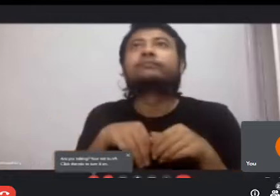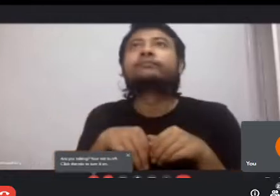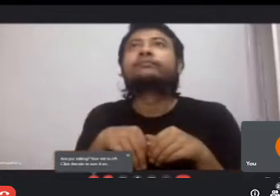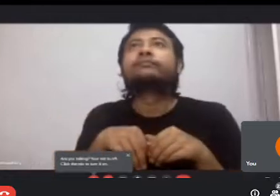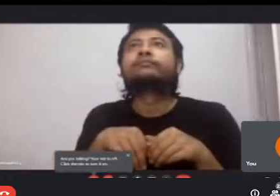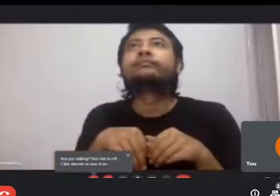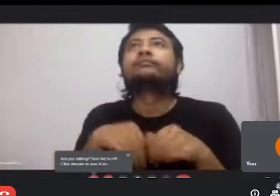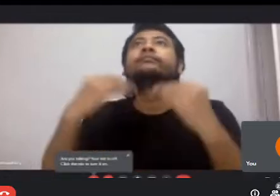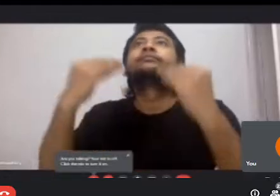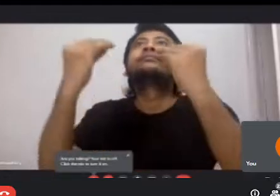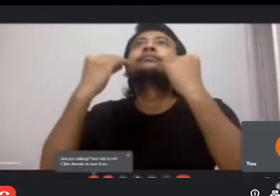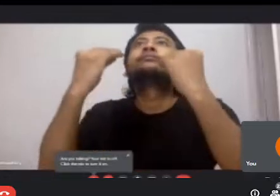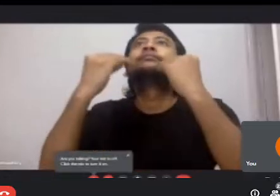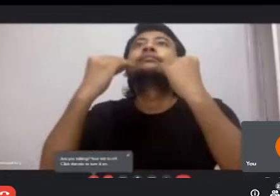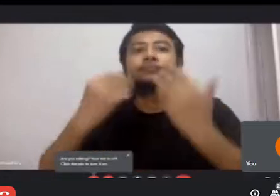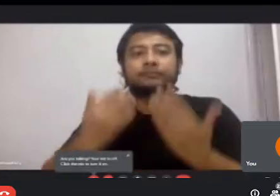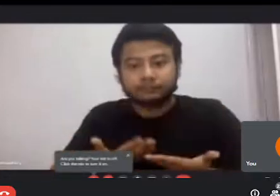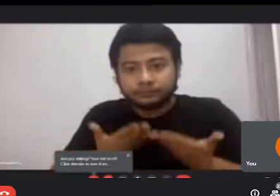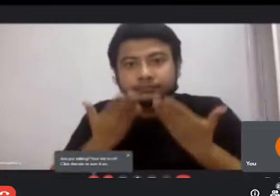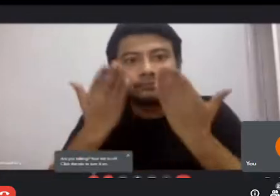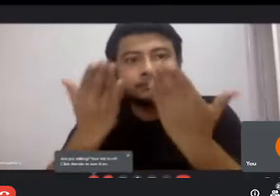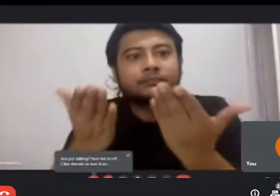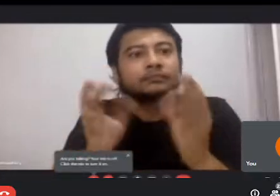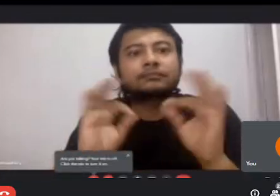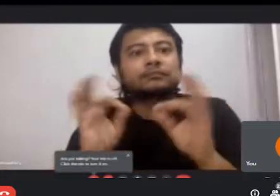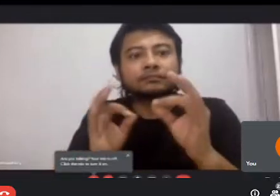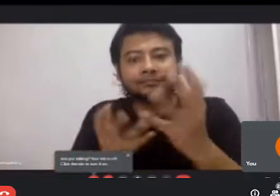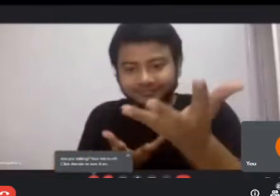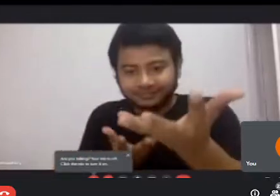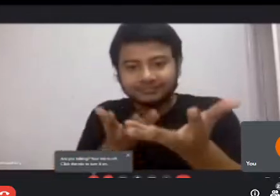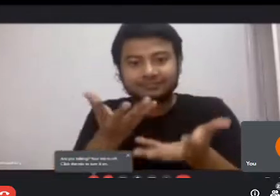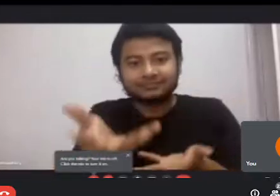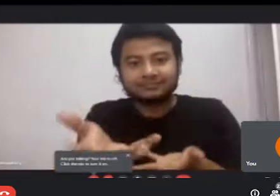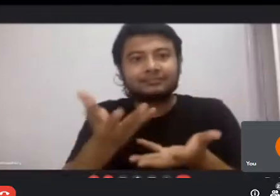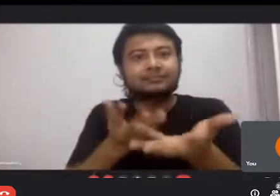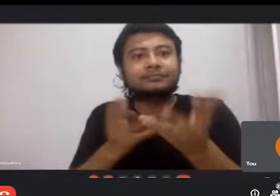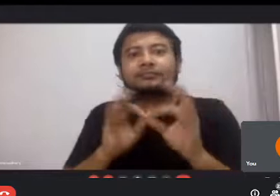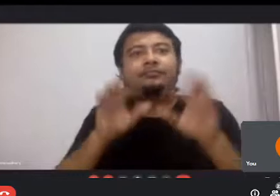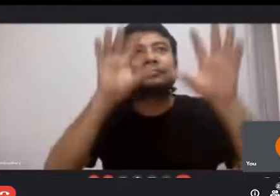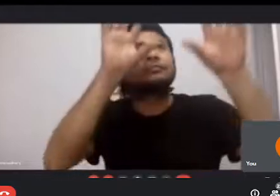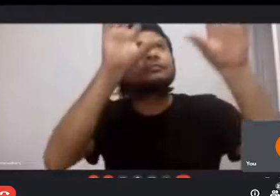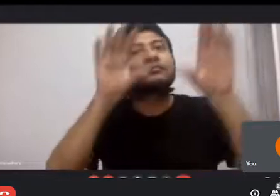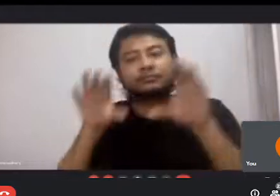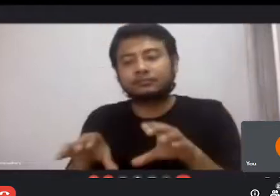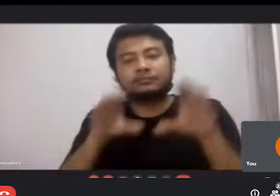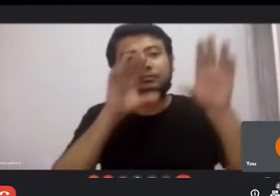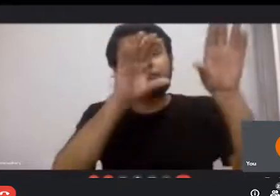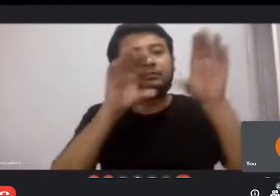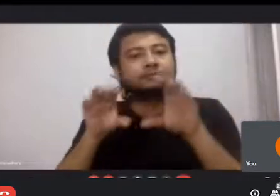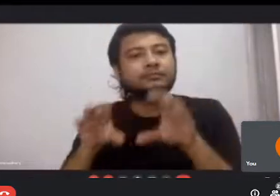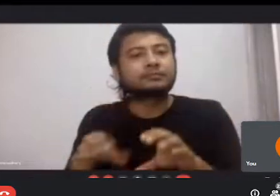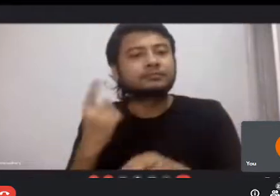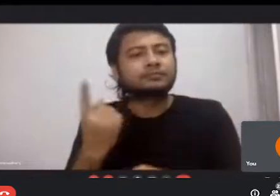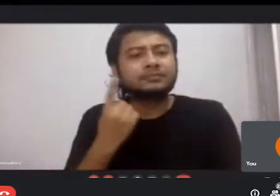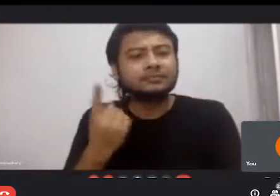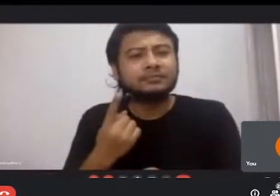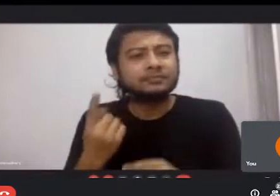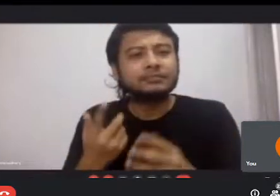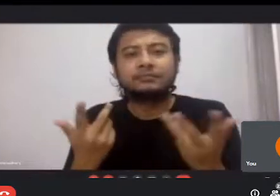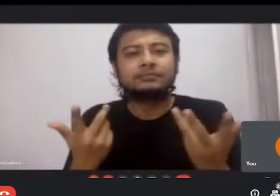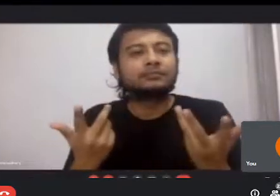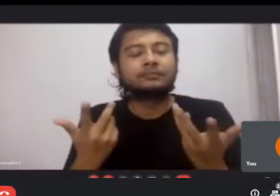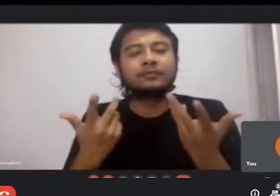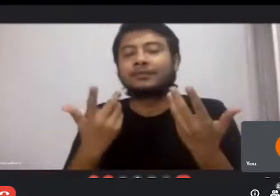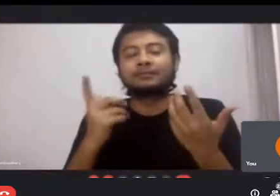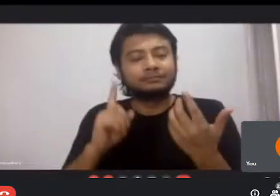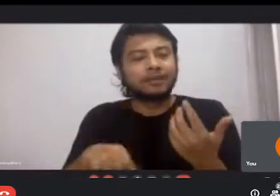the teachers or copying whatever is being delivered to them. So learners have to be active. The active role of